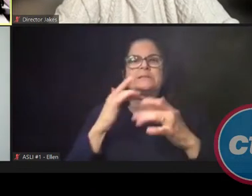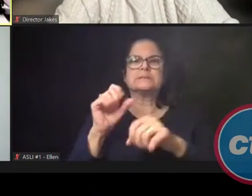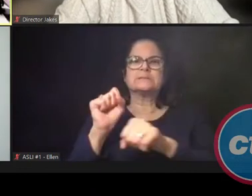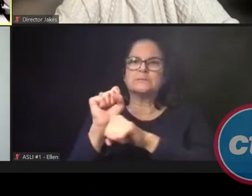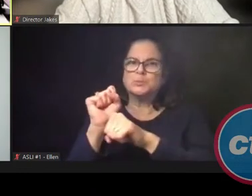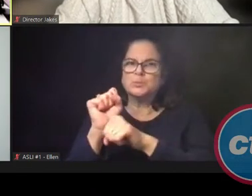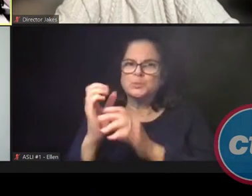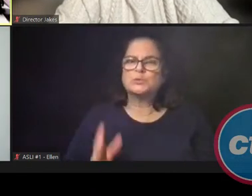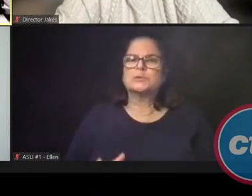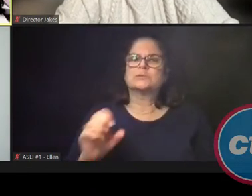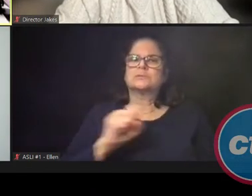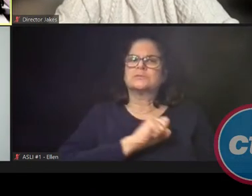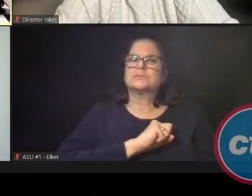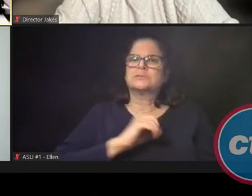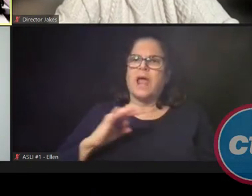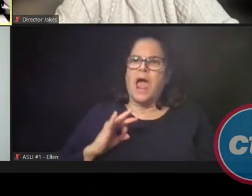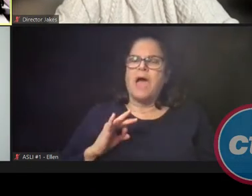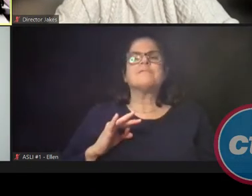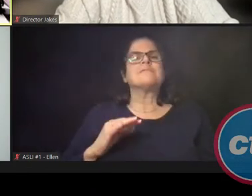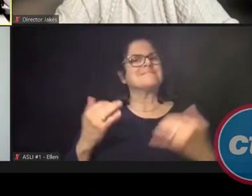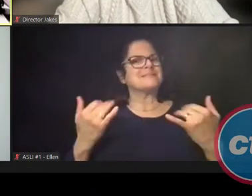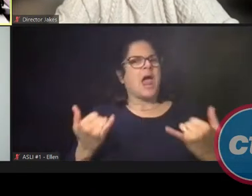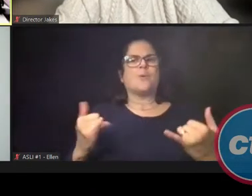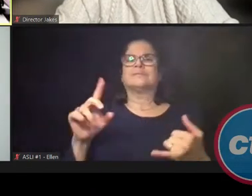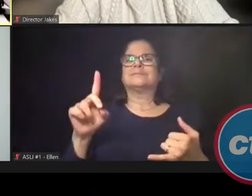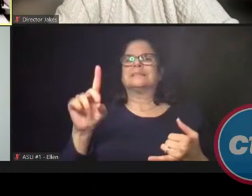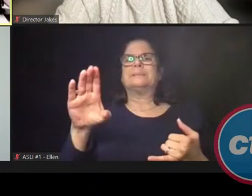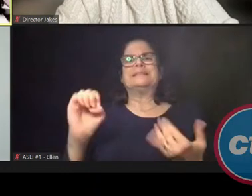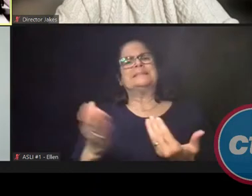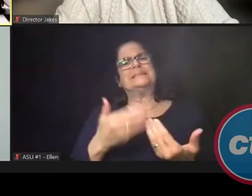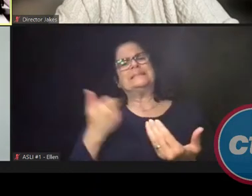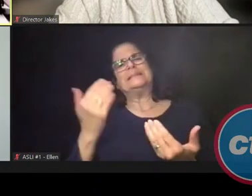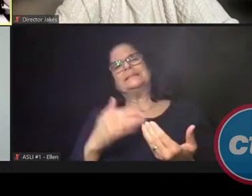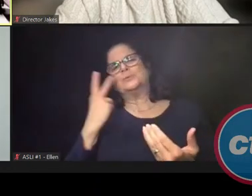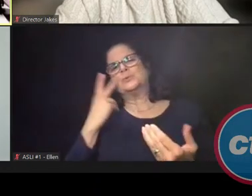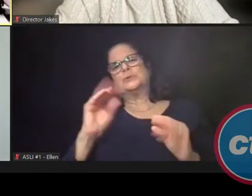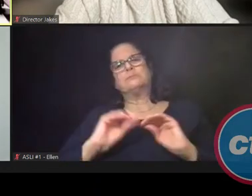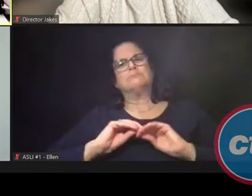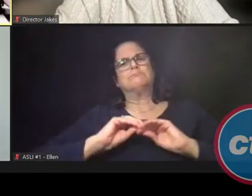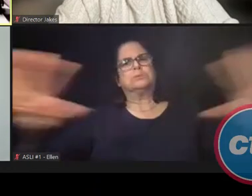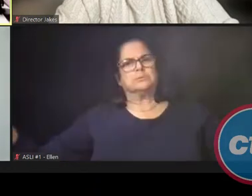increased the accessibility of our bids to DBEs. Thank you.